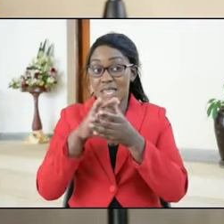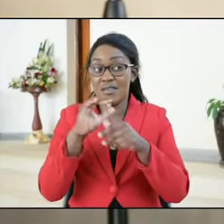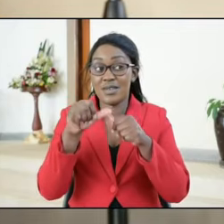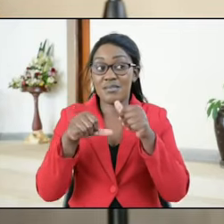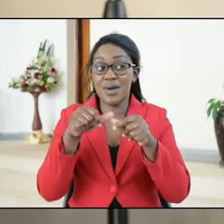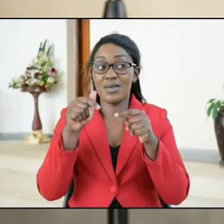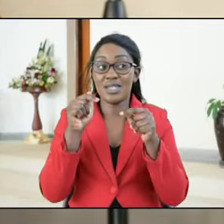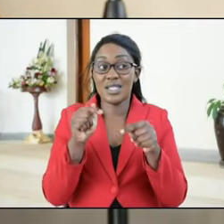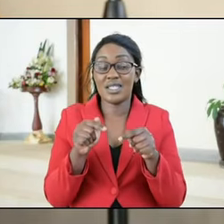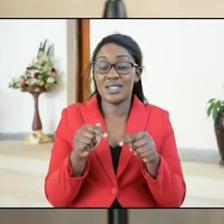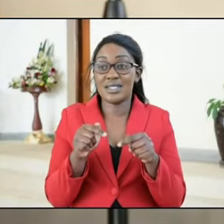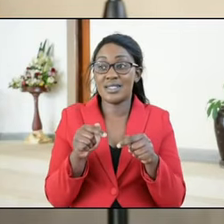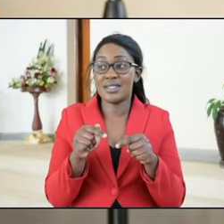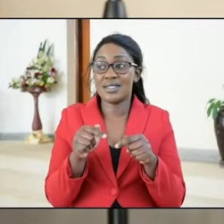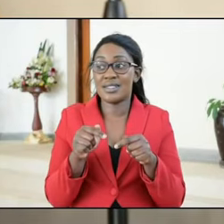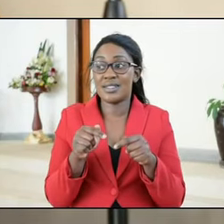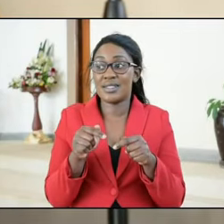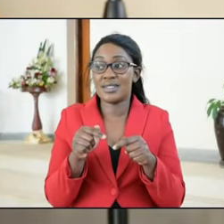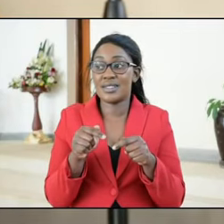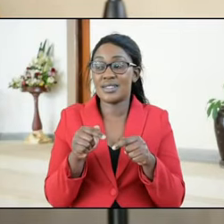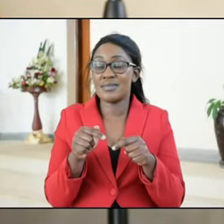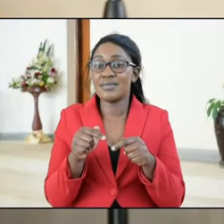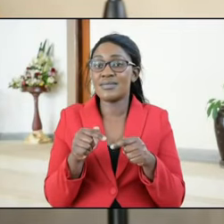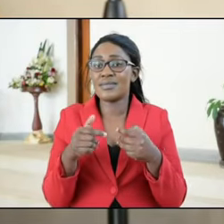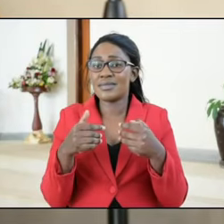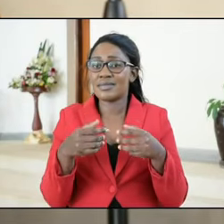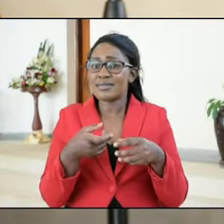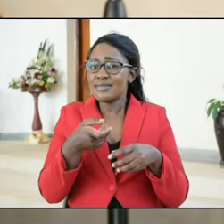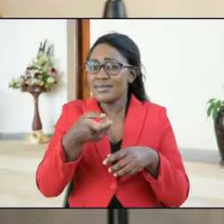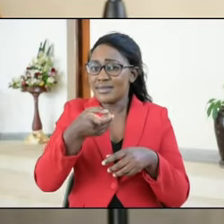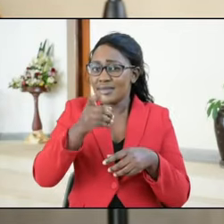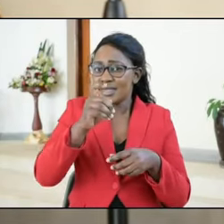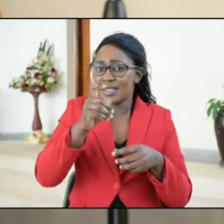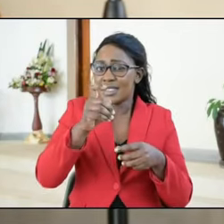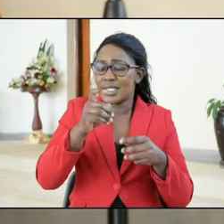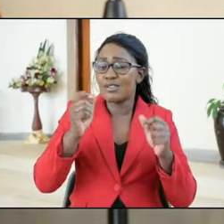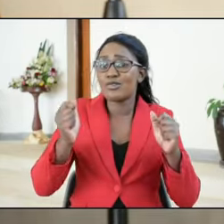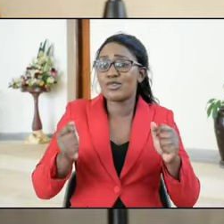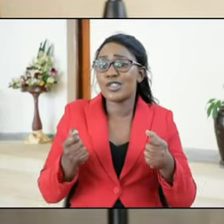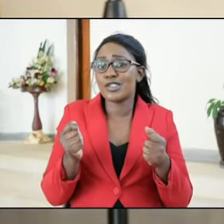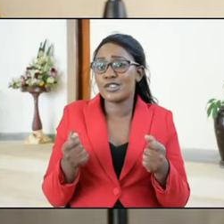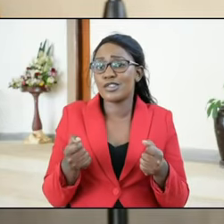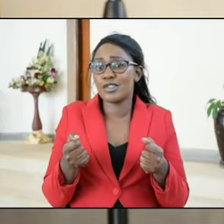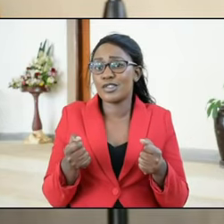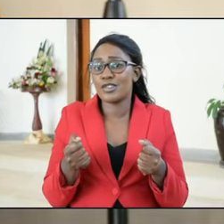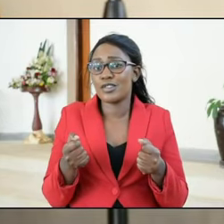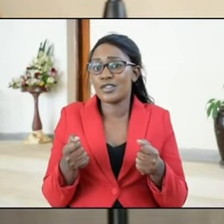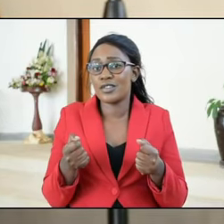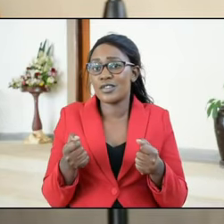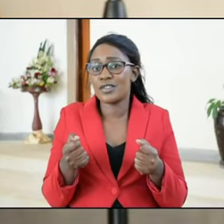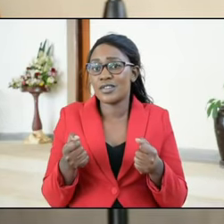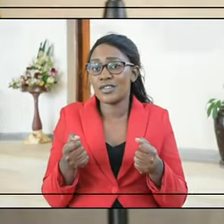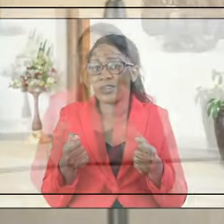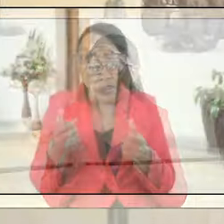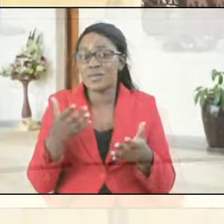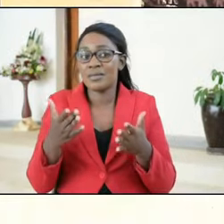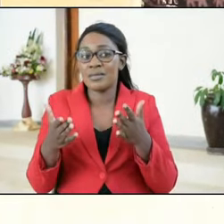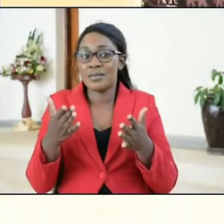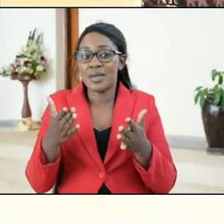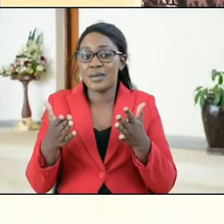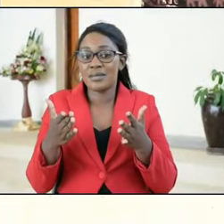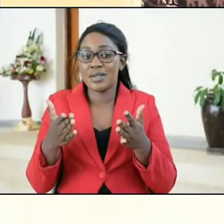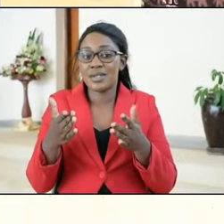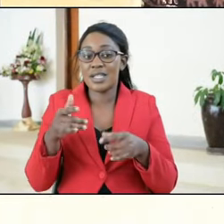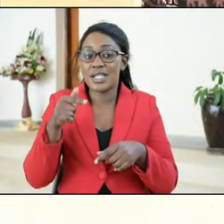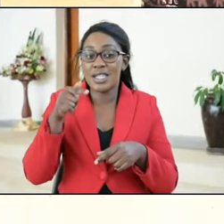on God's law, they add another tradition to make it safe for them. And say, if you left your food in somebody's house, you can